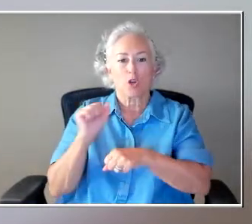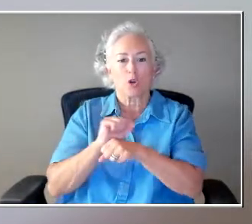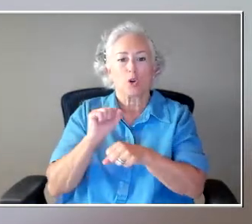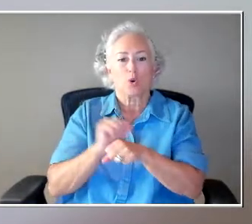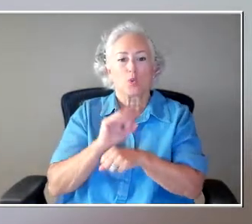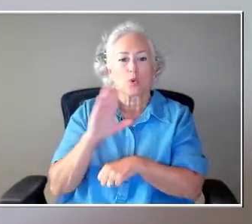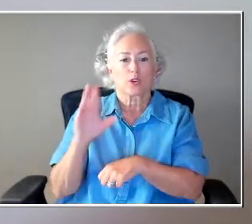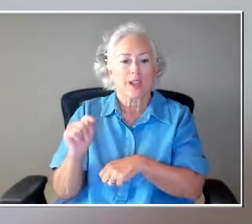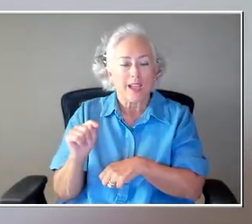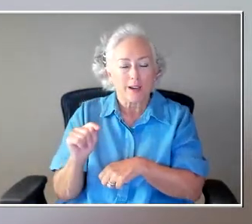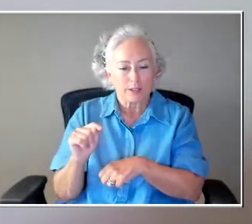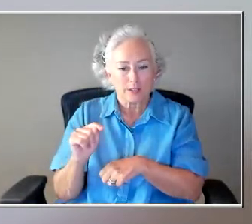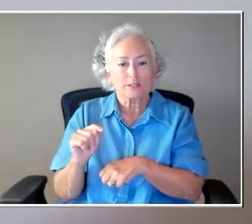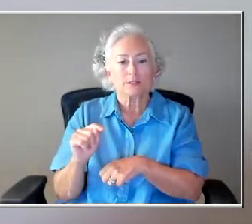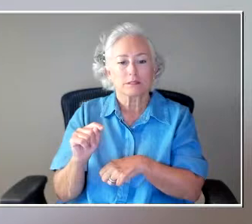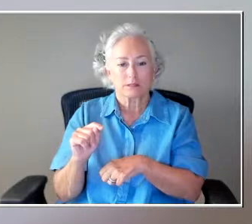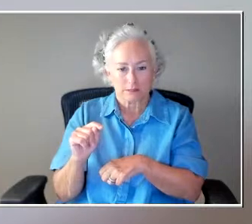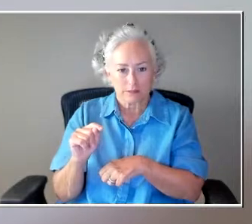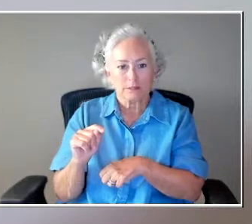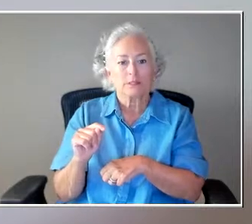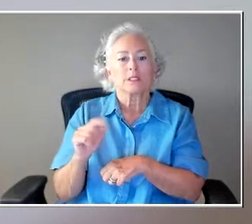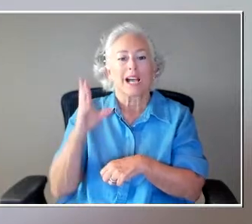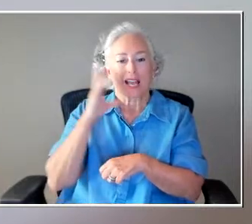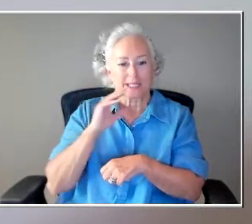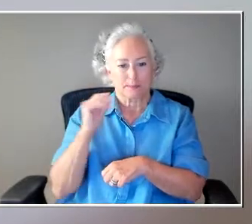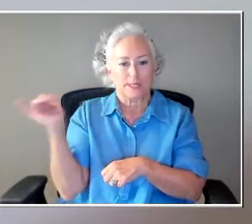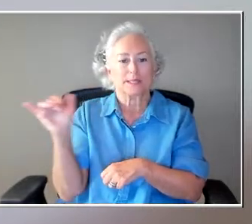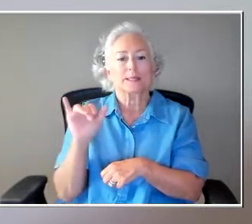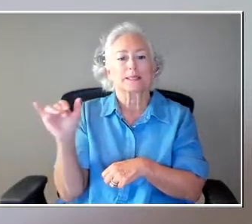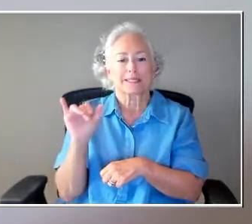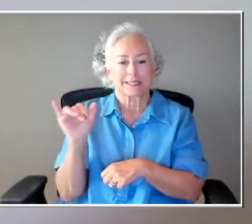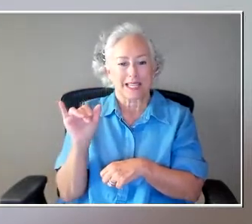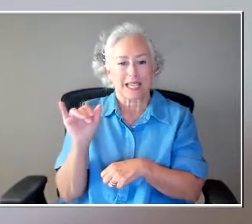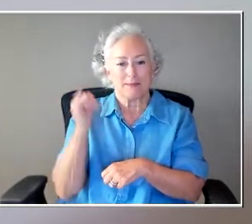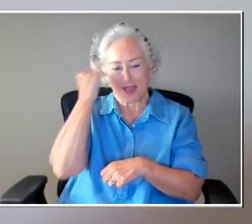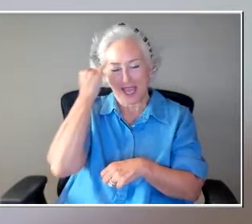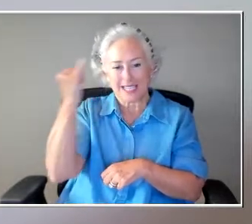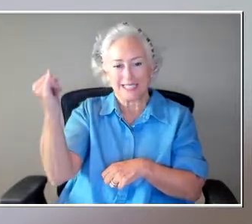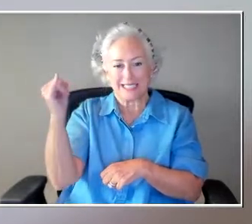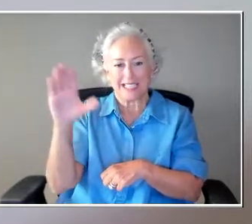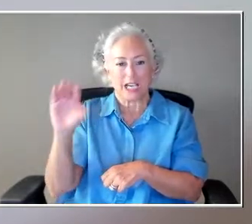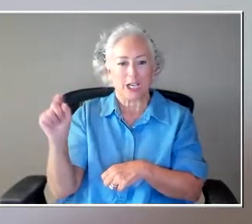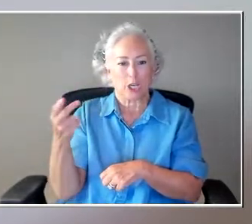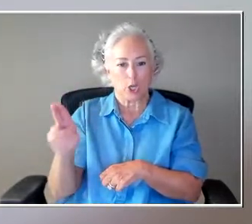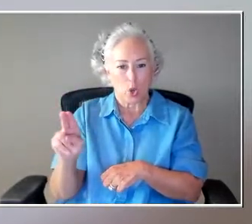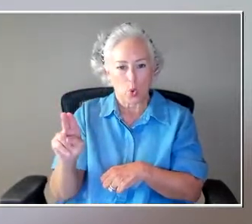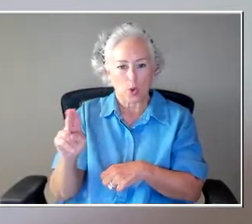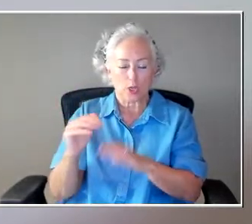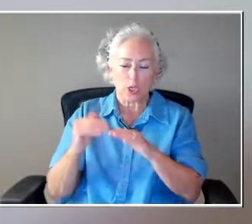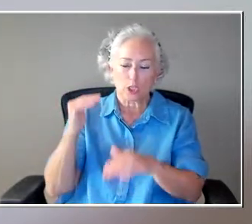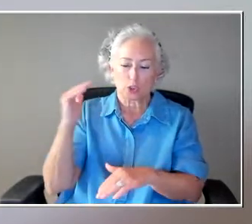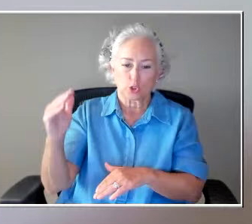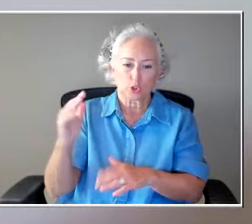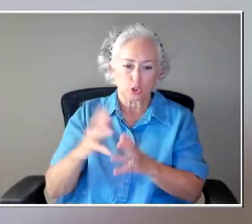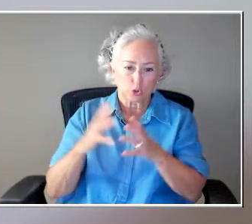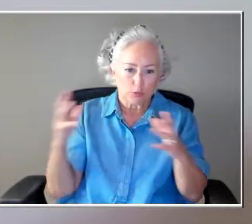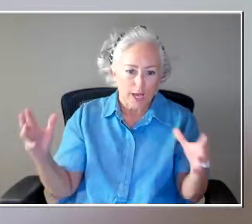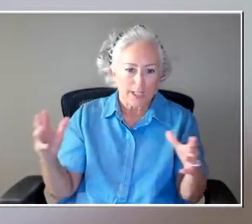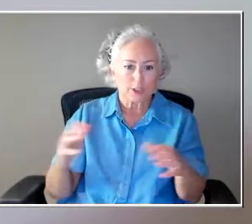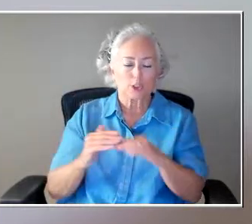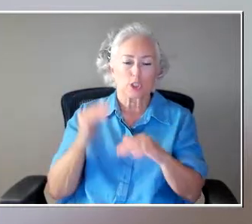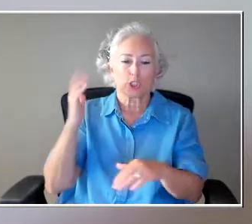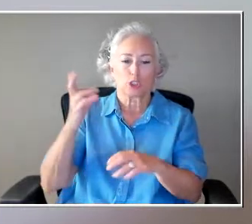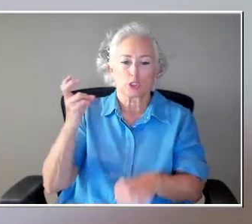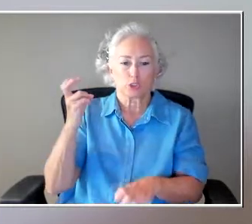was relatively similar to Cohen, throwing too much, too hard, a little too aggressive with the long toss. And